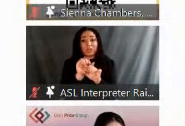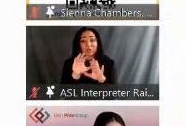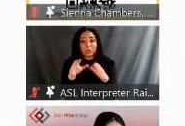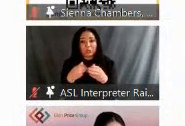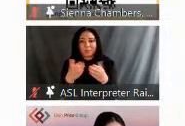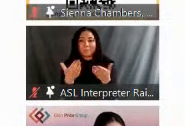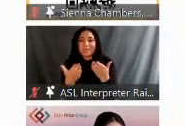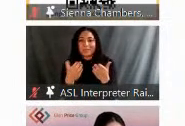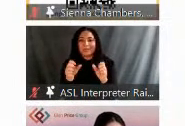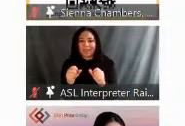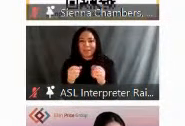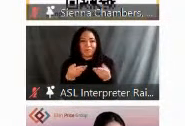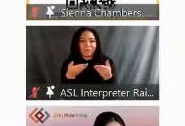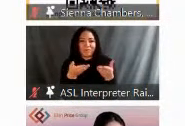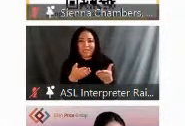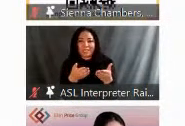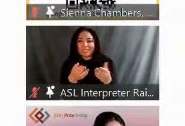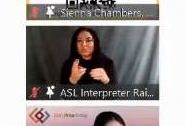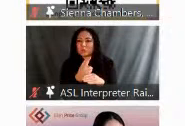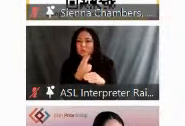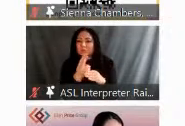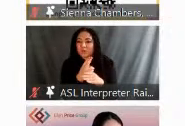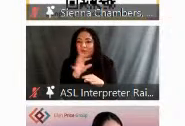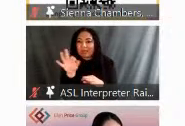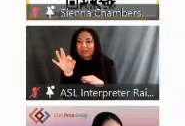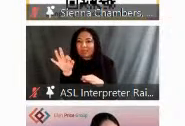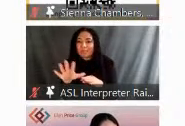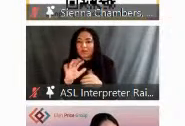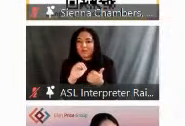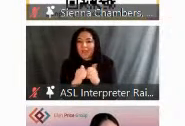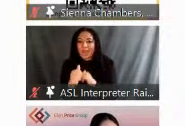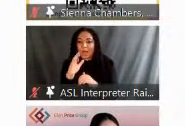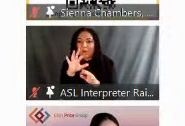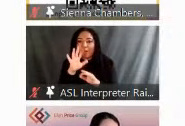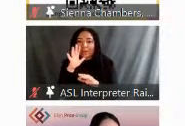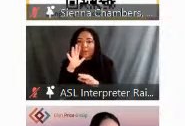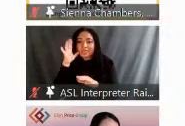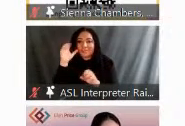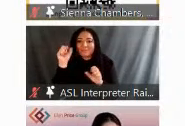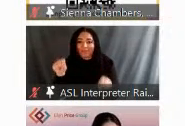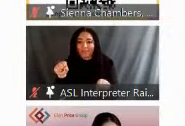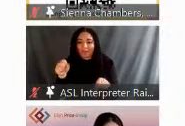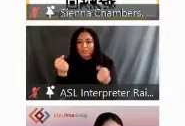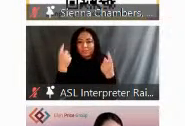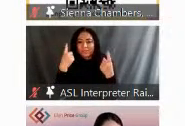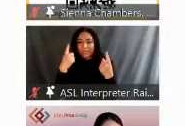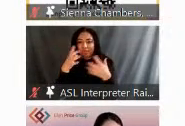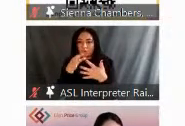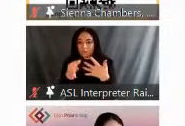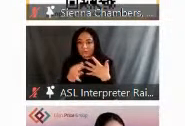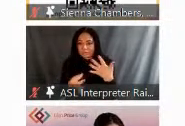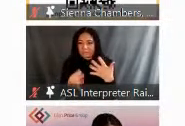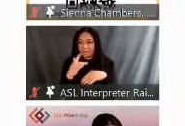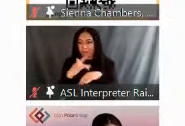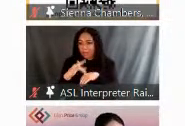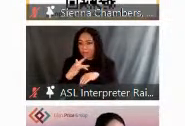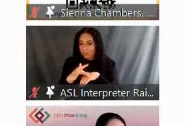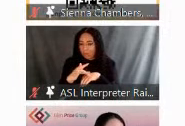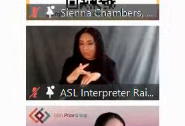provide some useful input and how parents can make sense of the choices that are available to them. As a parent of a